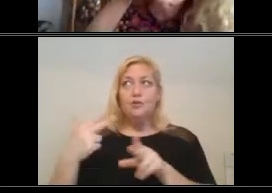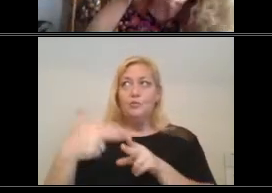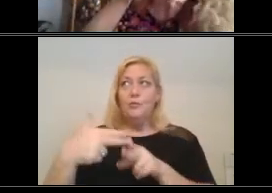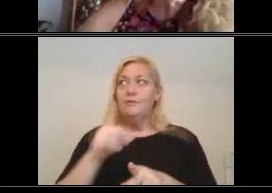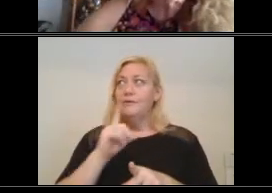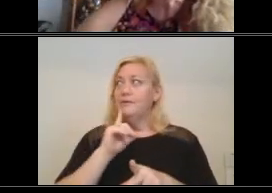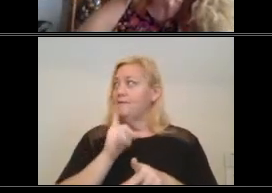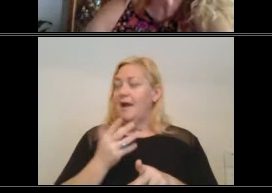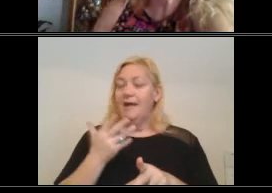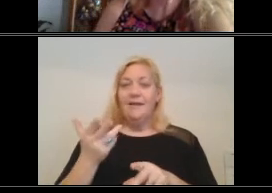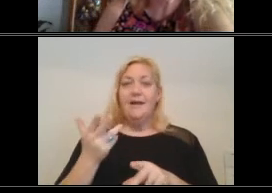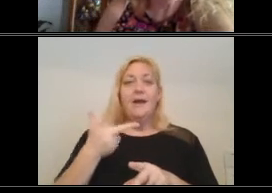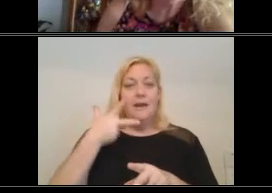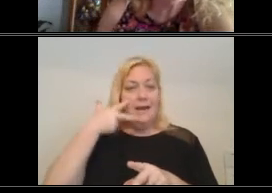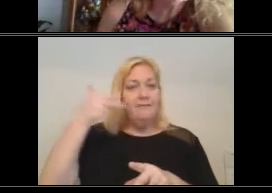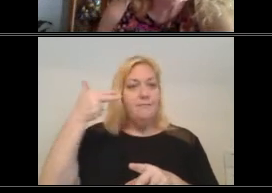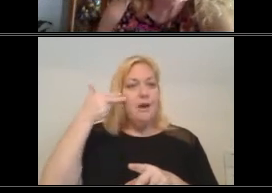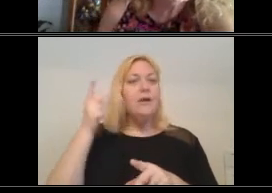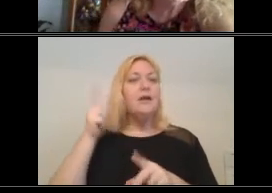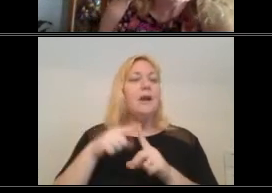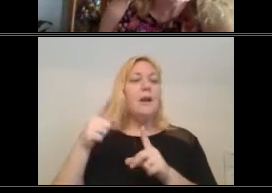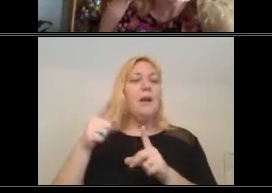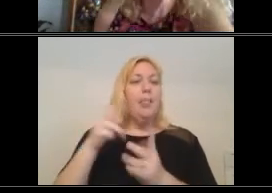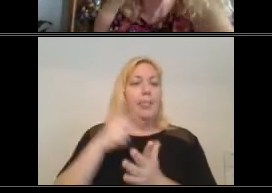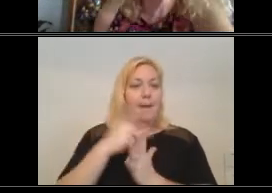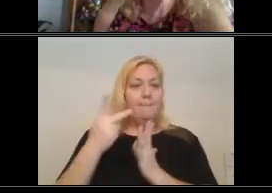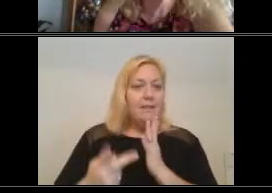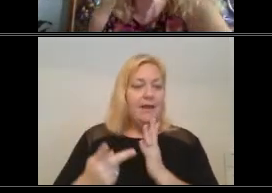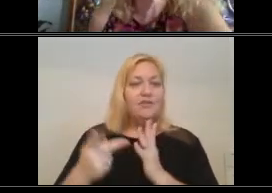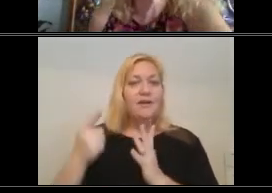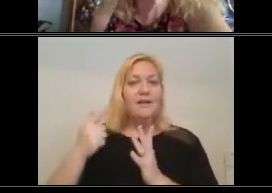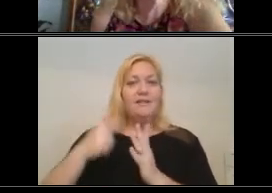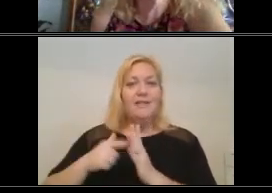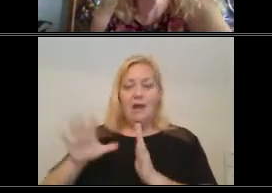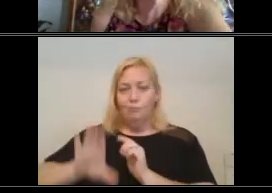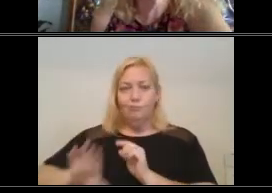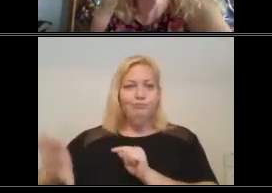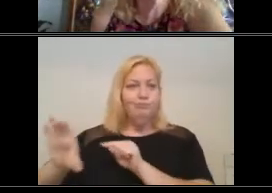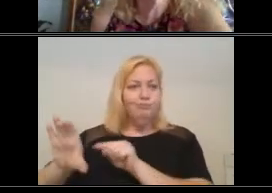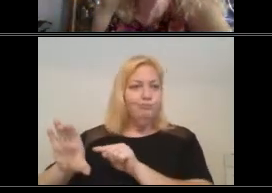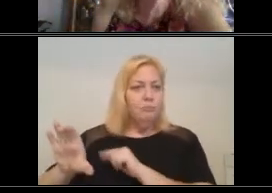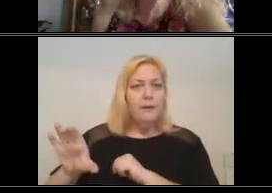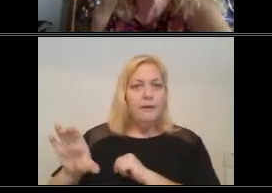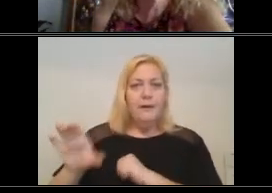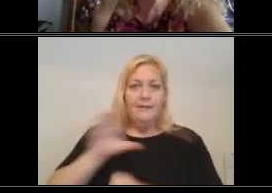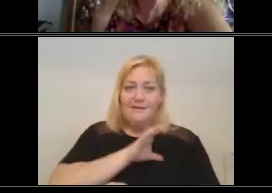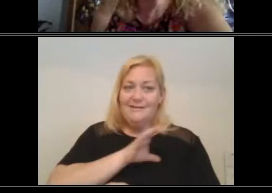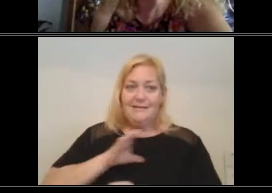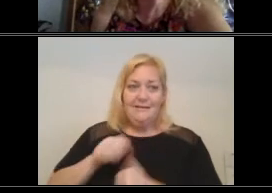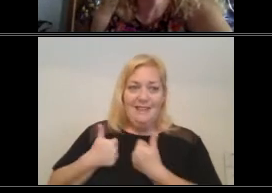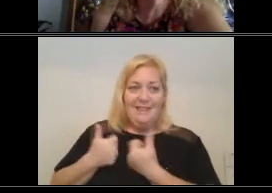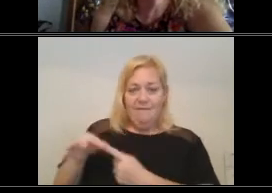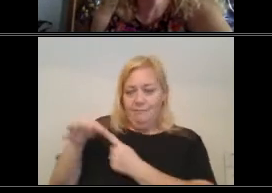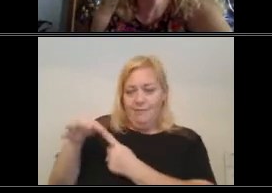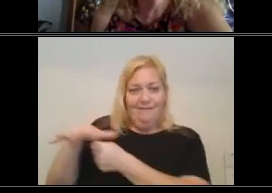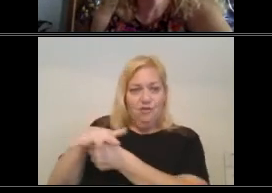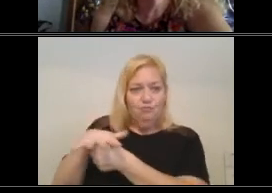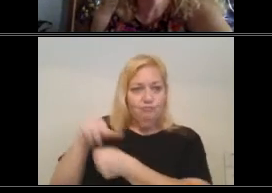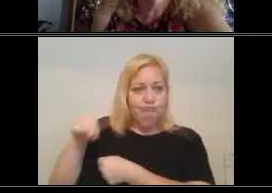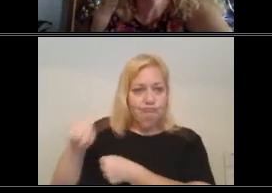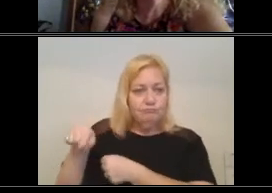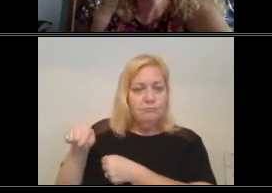are Native American populations that are in the BIPOC grouping, right? They're in citizens that live in a particular place, and then you